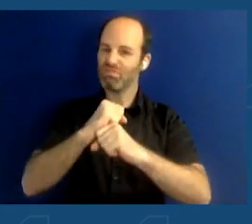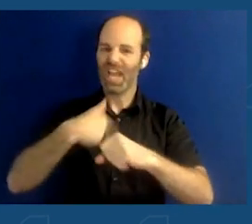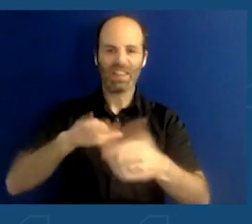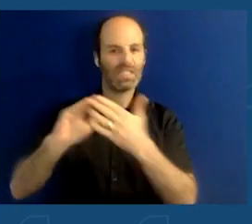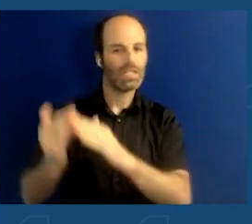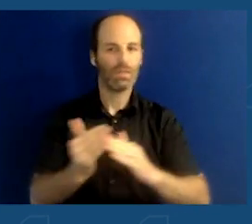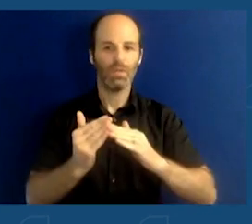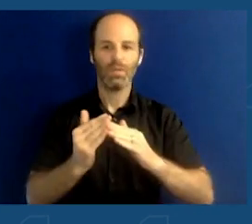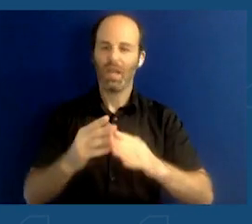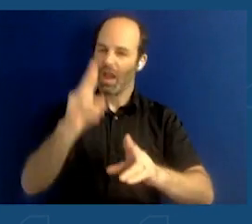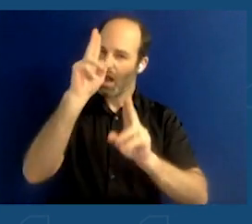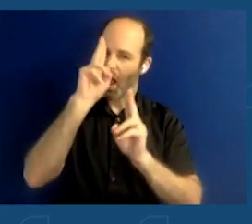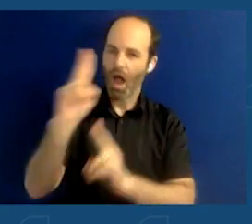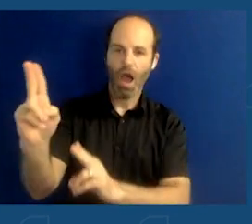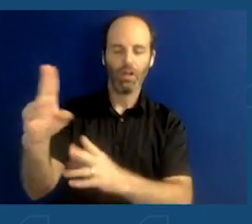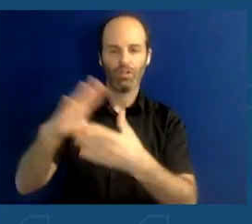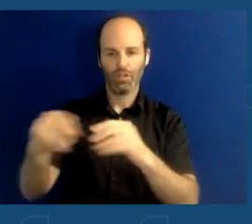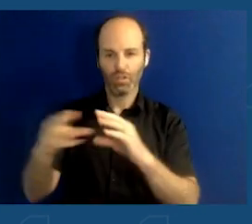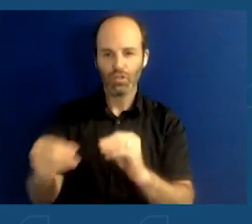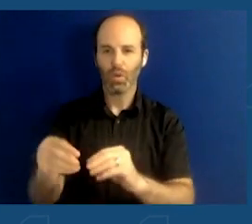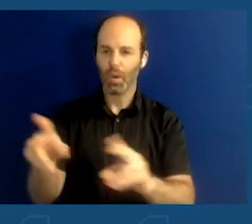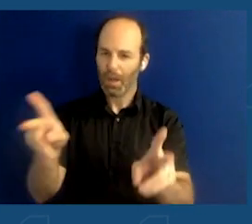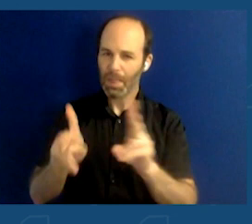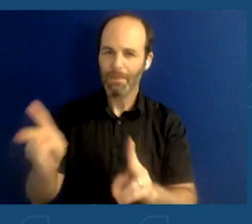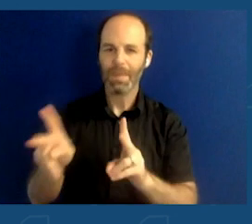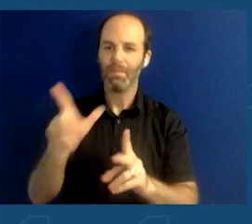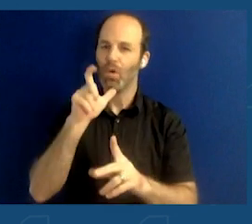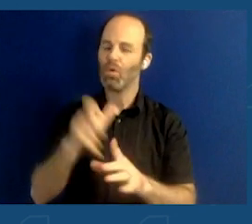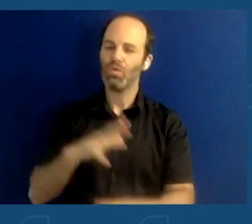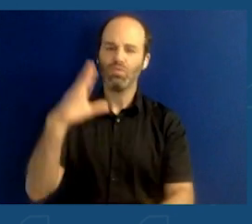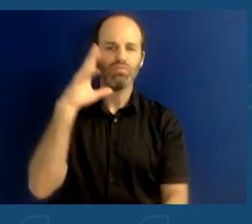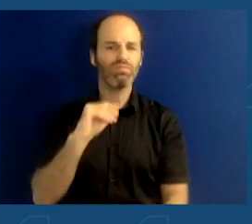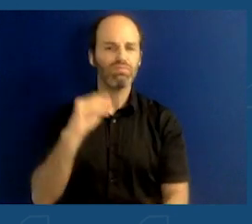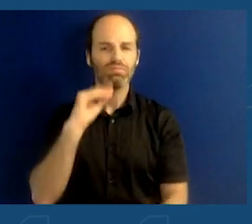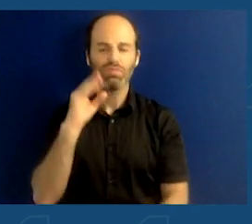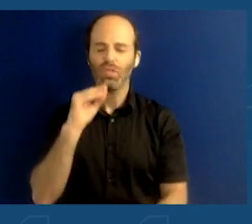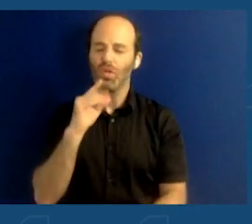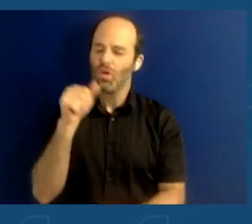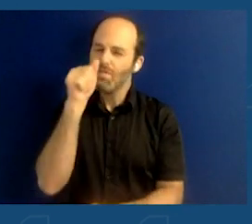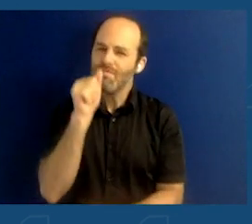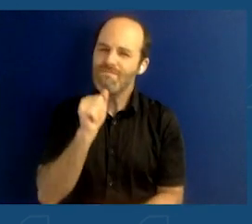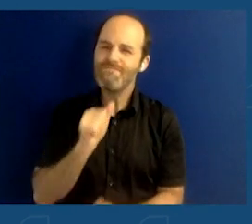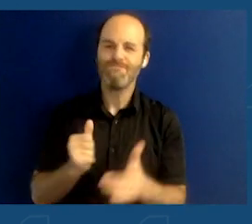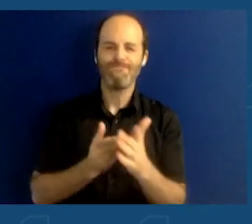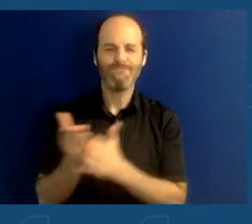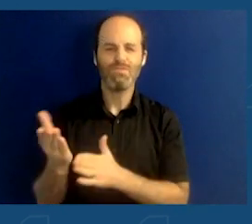the story and the people that had to endure the Holocaust. And with that,